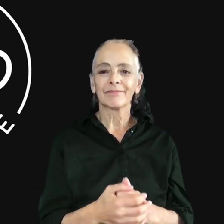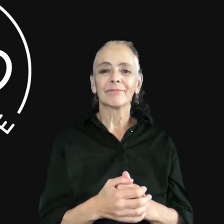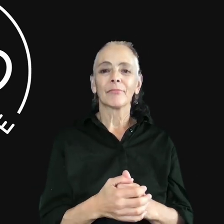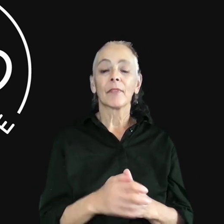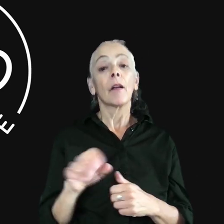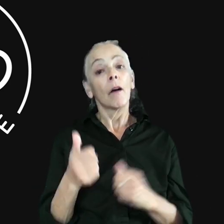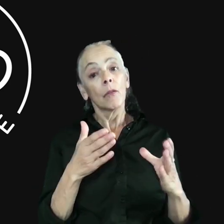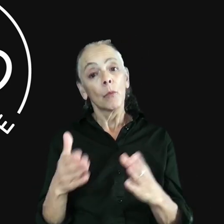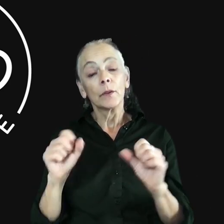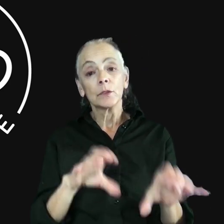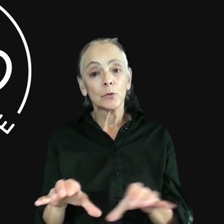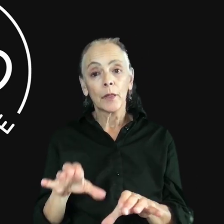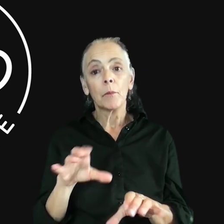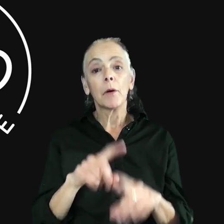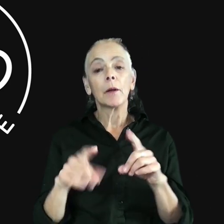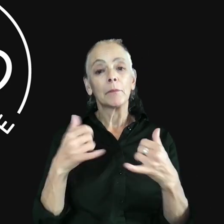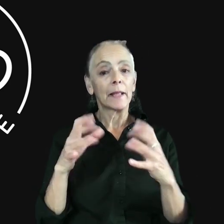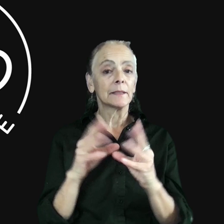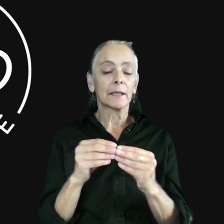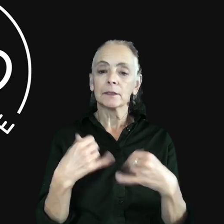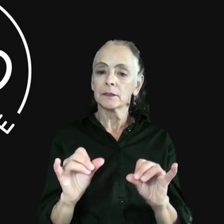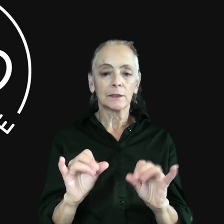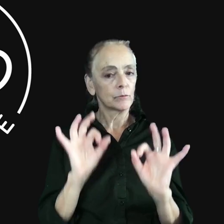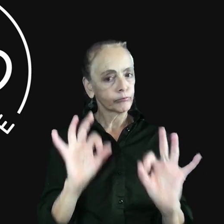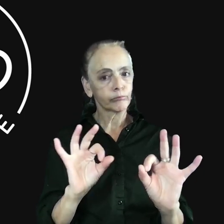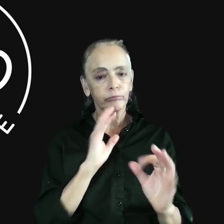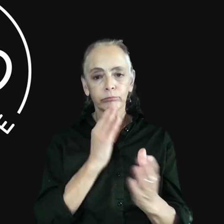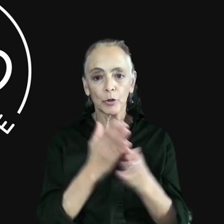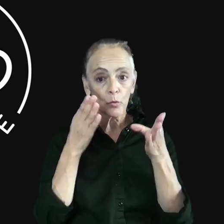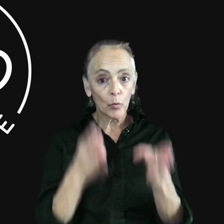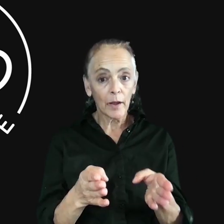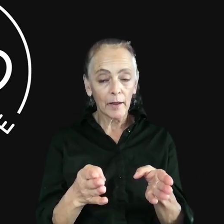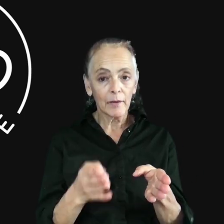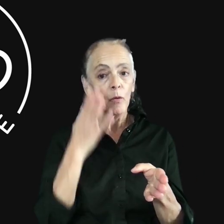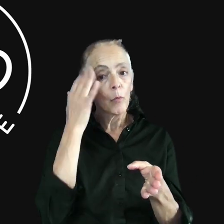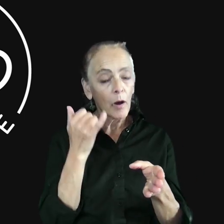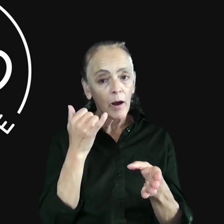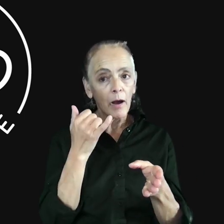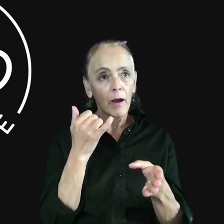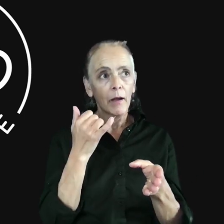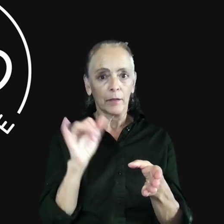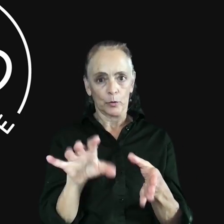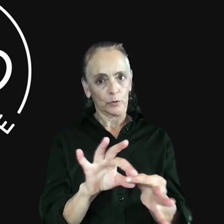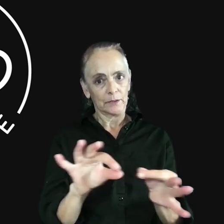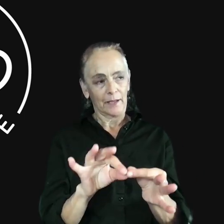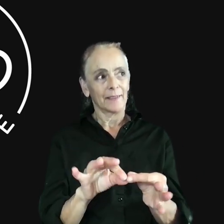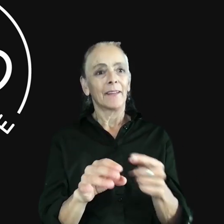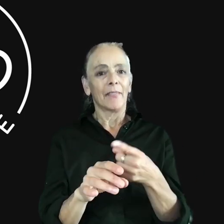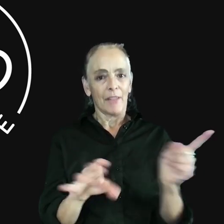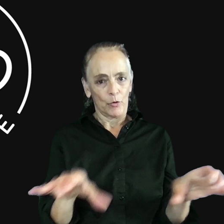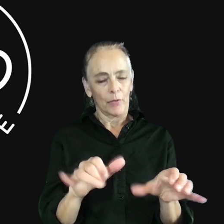other ways to do it but playstation still is a very good way because as you said they are doing it anyways so we are just